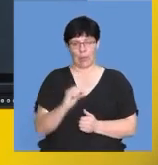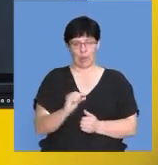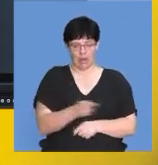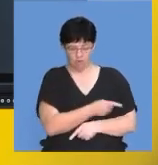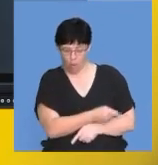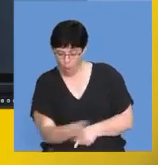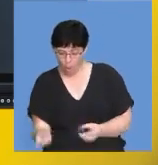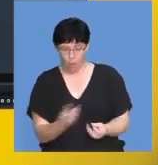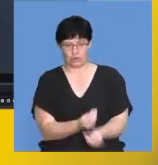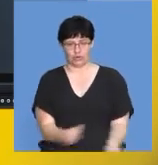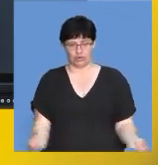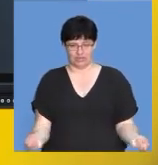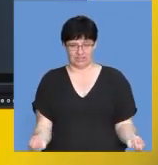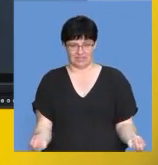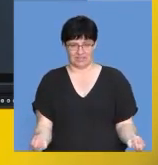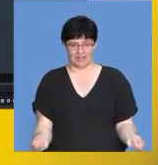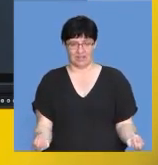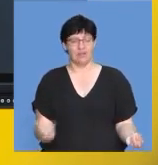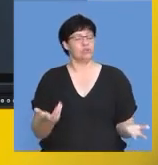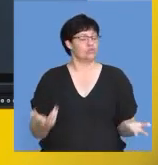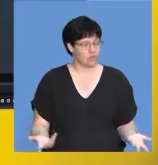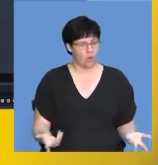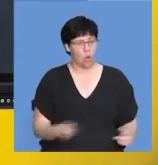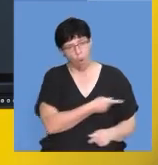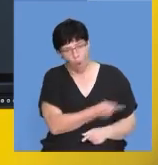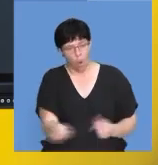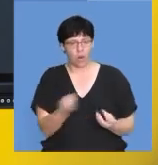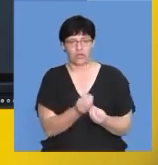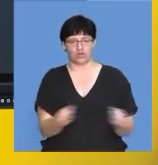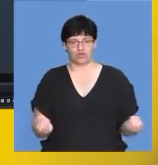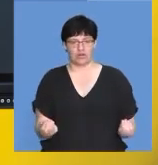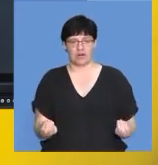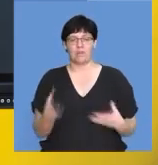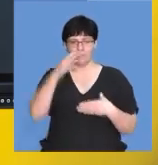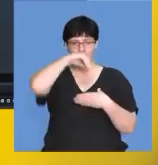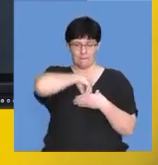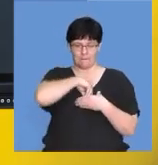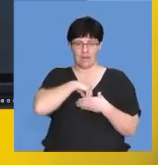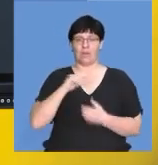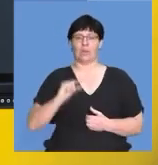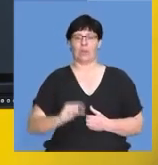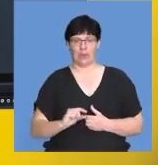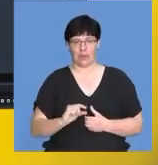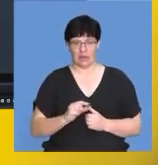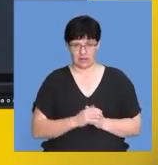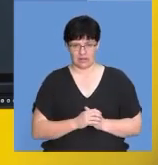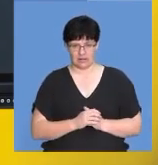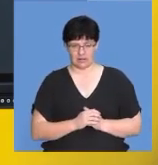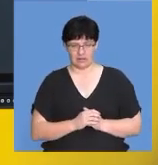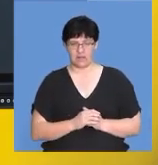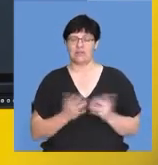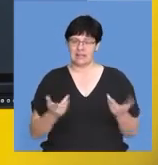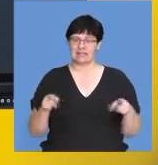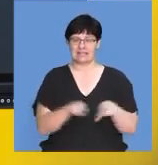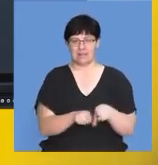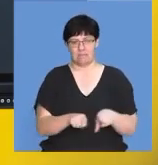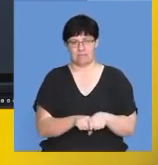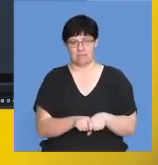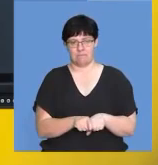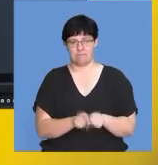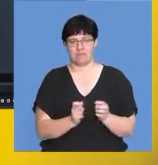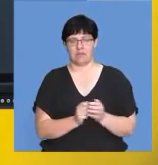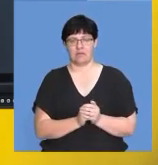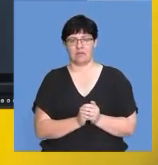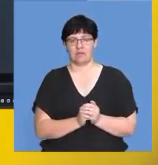all his offsprings. So without a doubt, all his offsprings would have inherited a recessive allele. Likewise, if we look